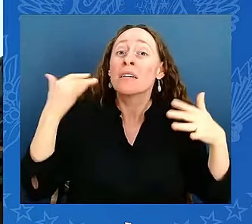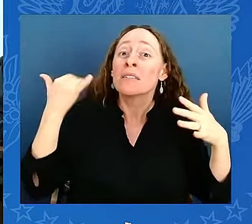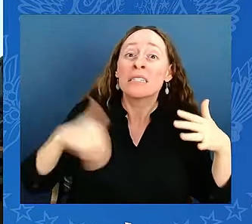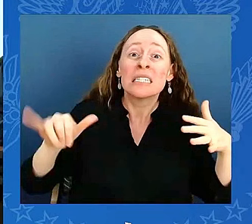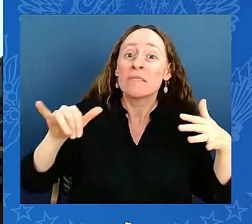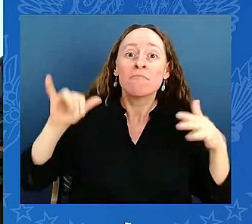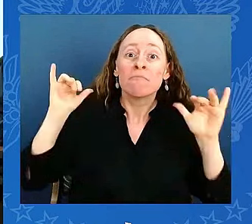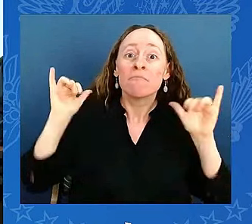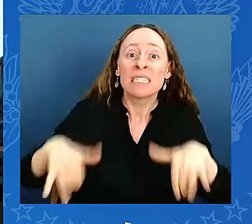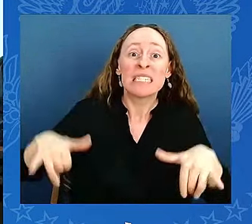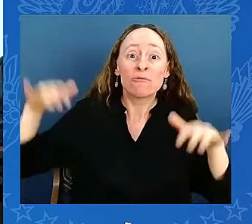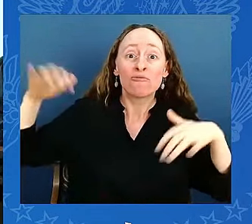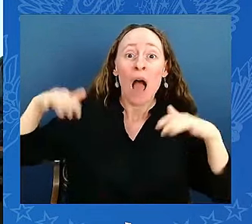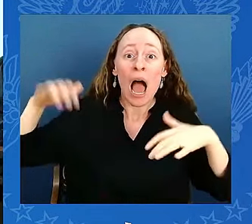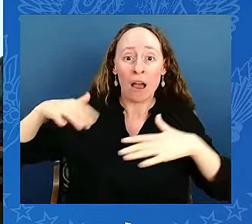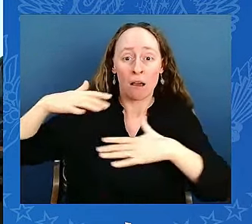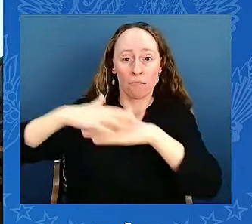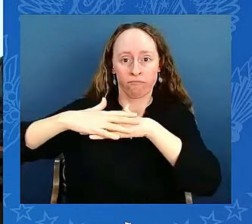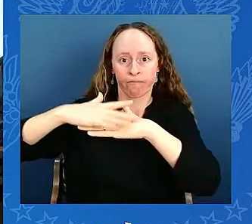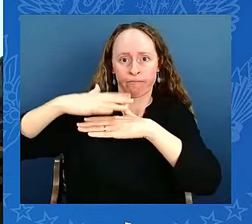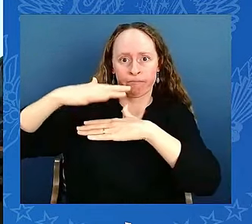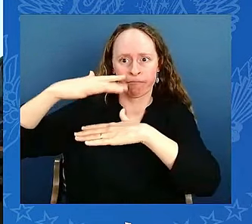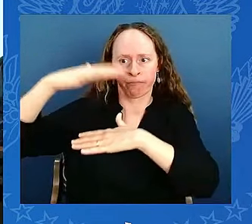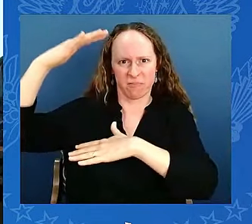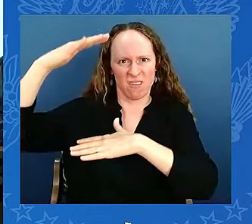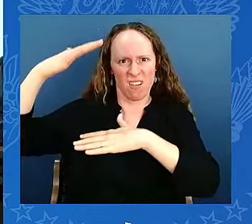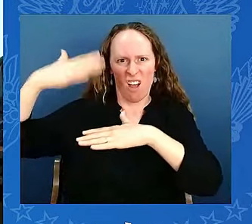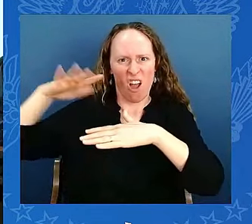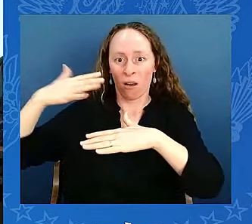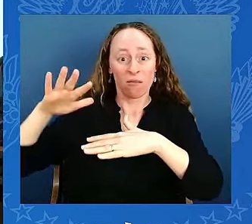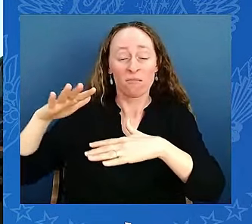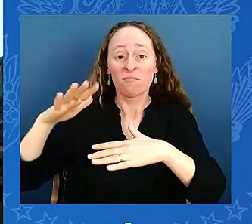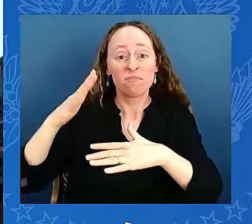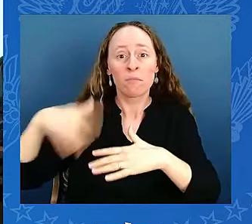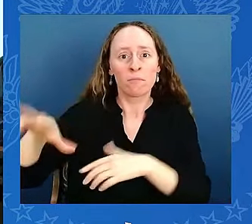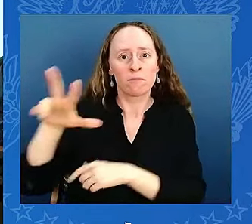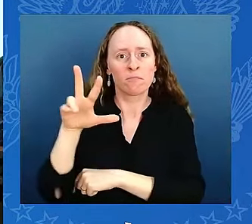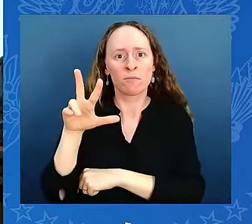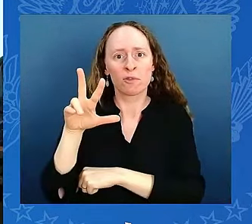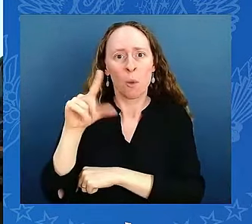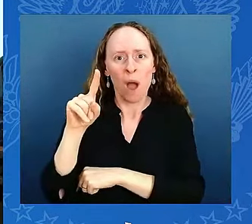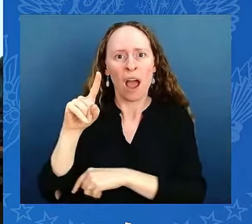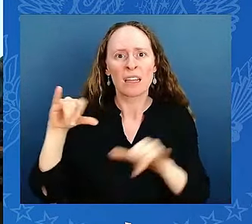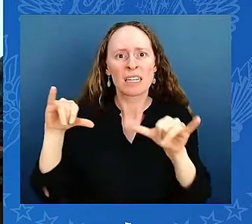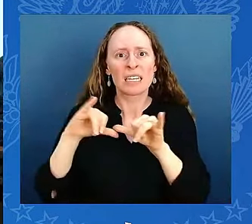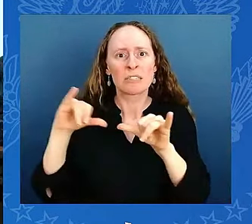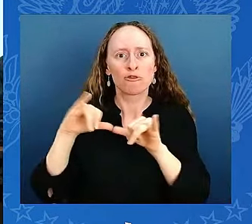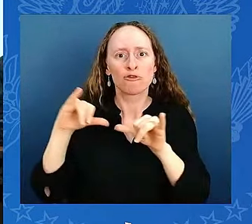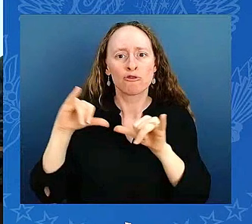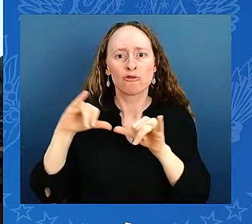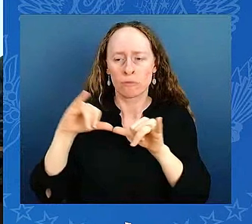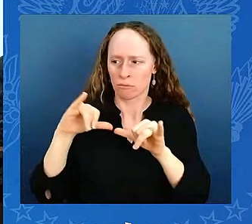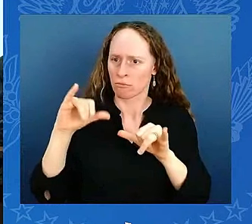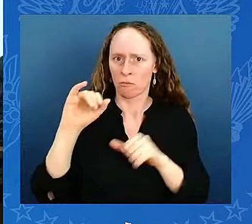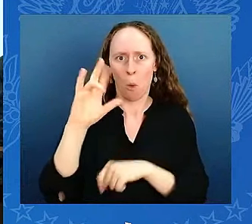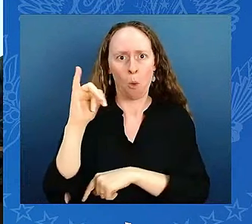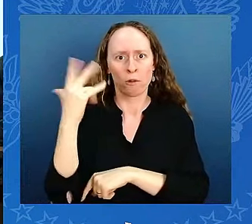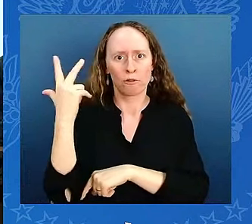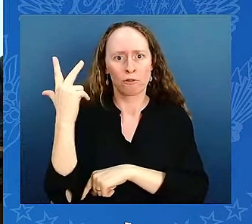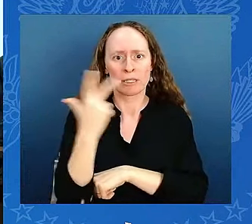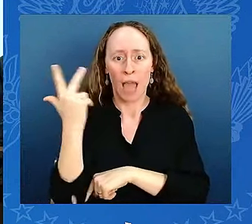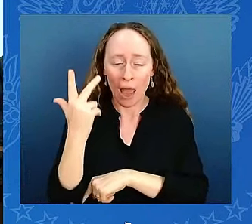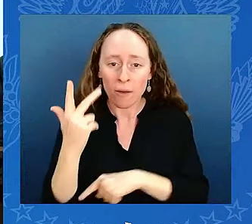highest rainfall amounts measuring over 31 inches in a 3 day period in Yancey County. With this event,